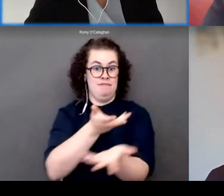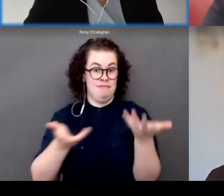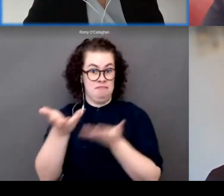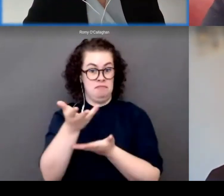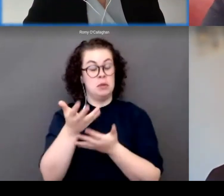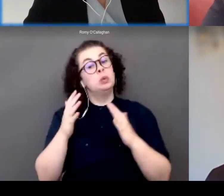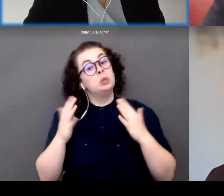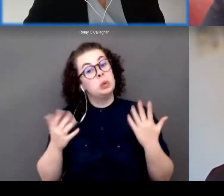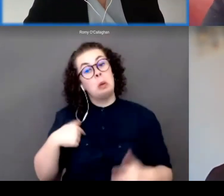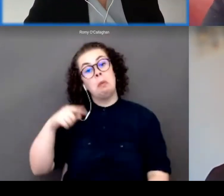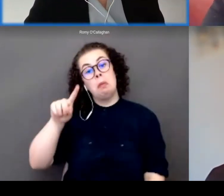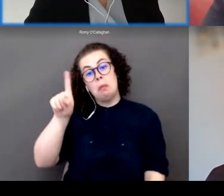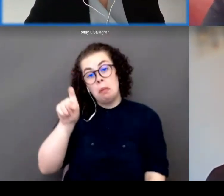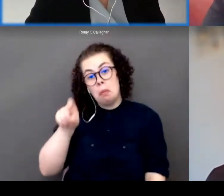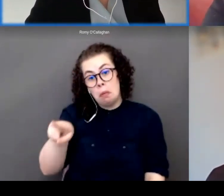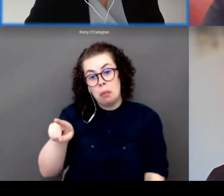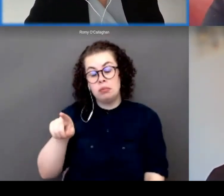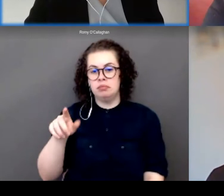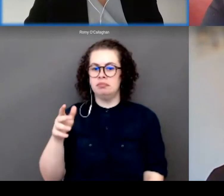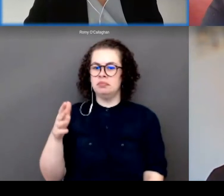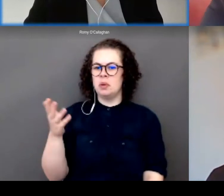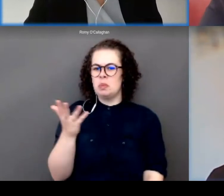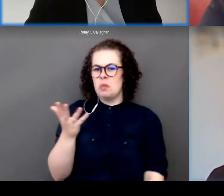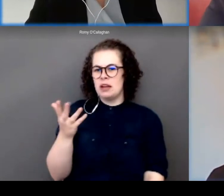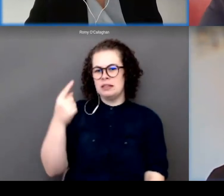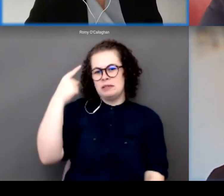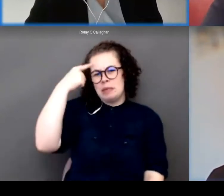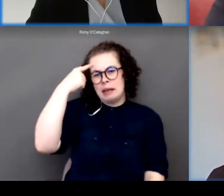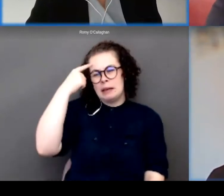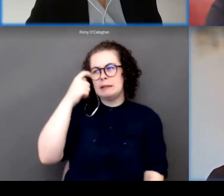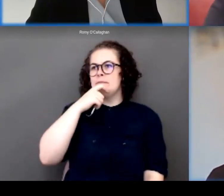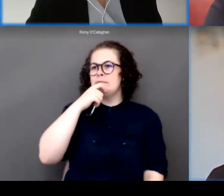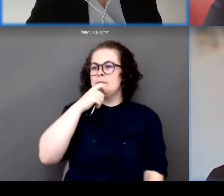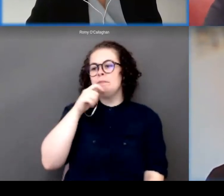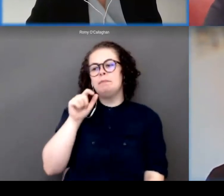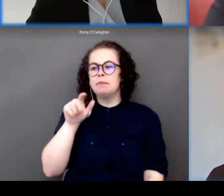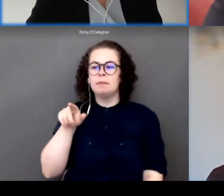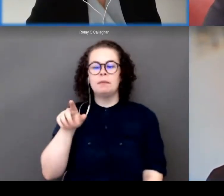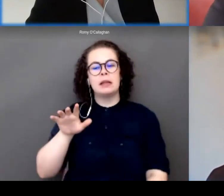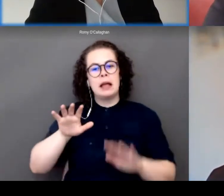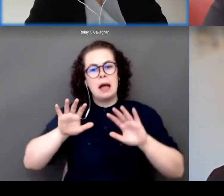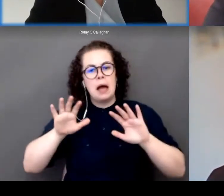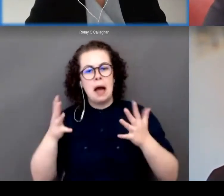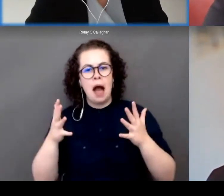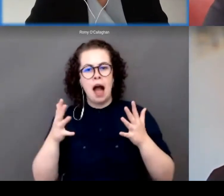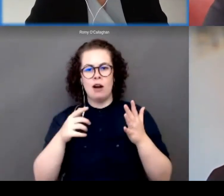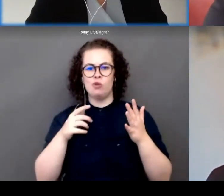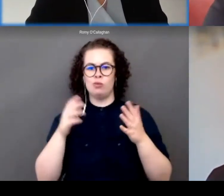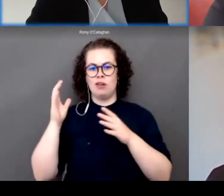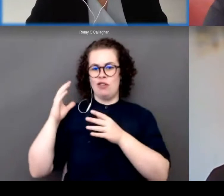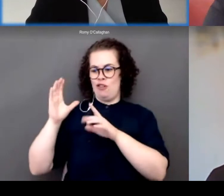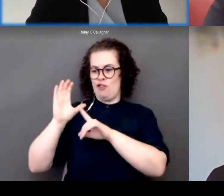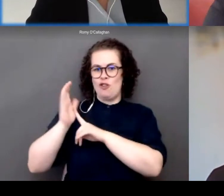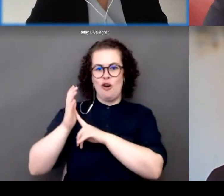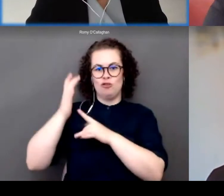view, which kind of role could be represented by cultural heritage of our